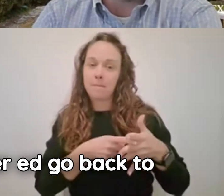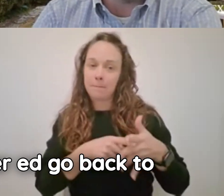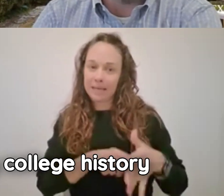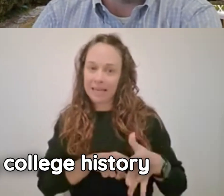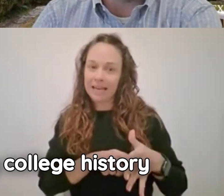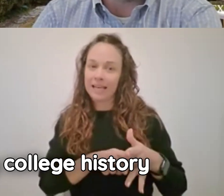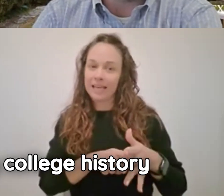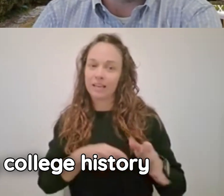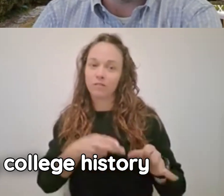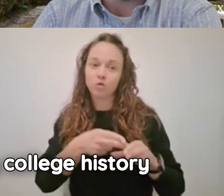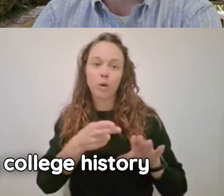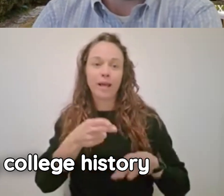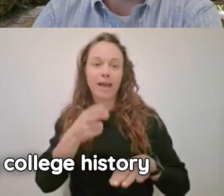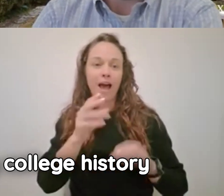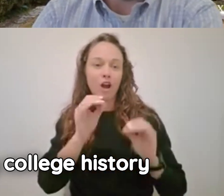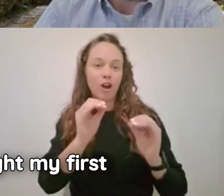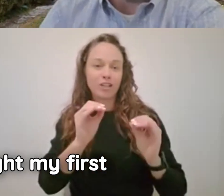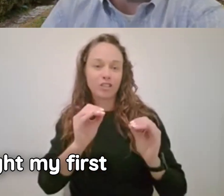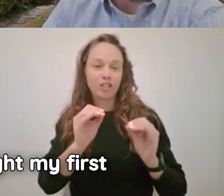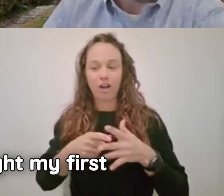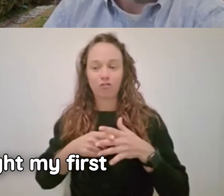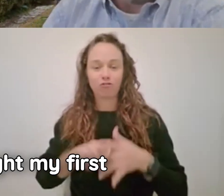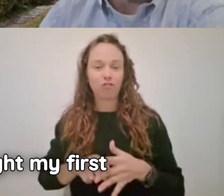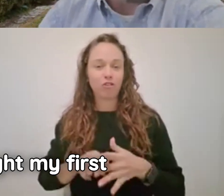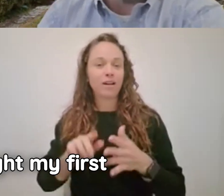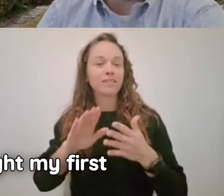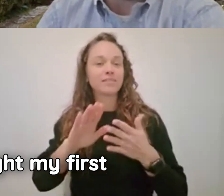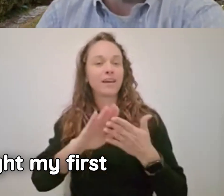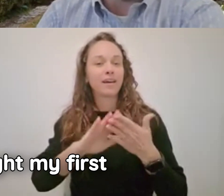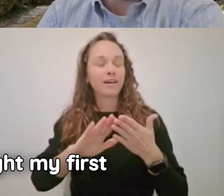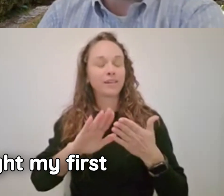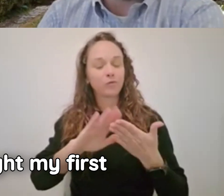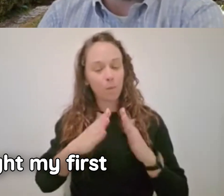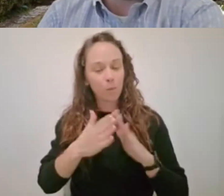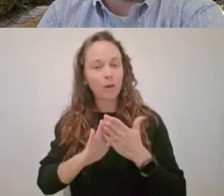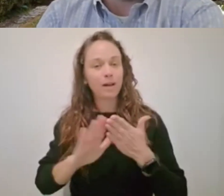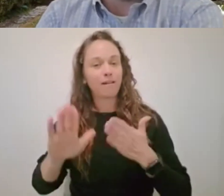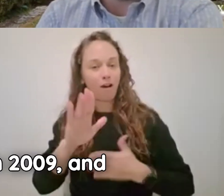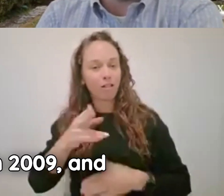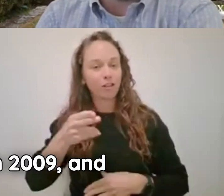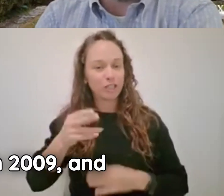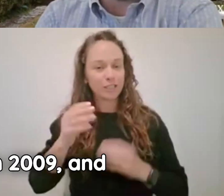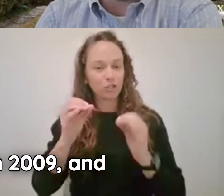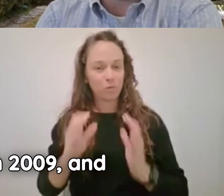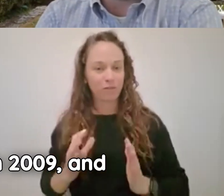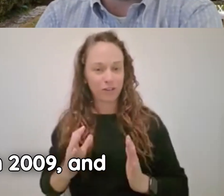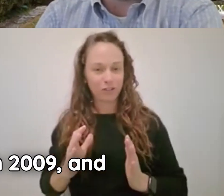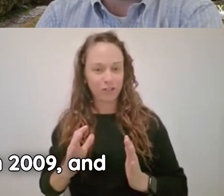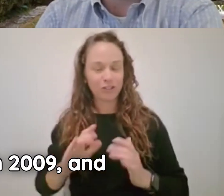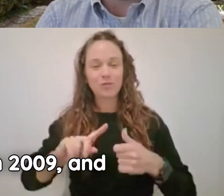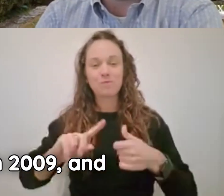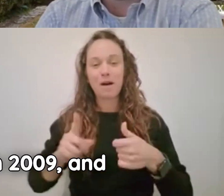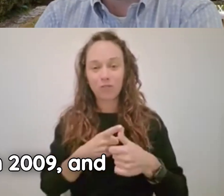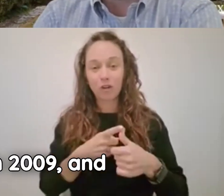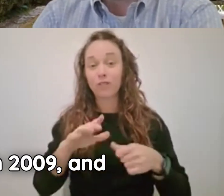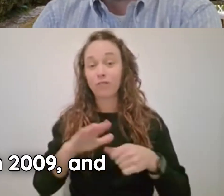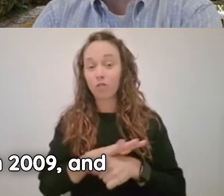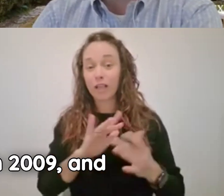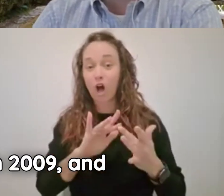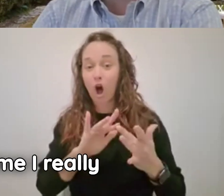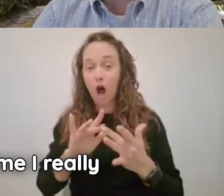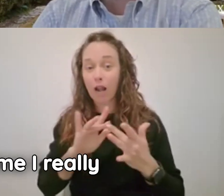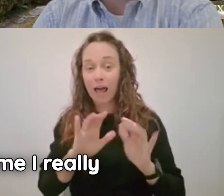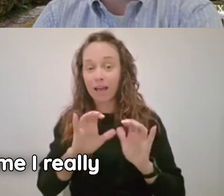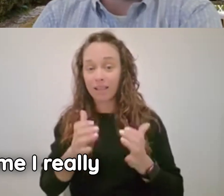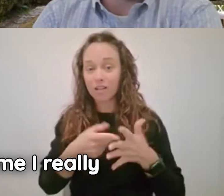go back to when I was a community college history professor. And I taught my first fully online course in 2009.